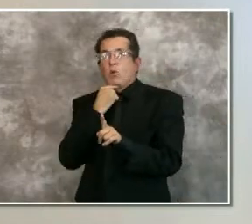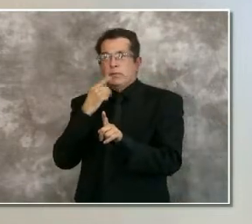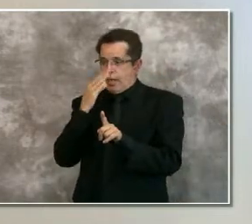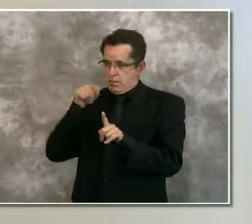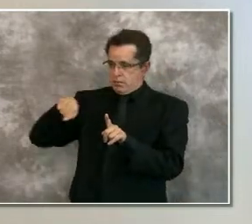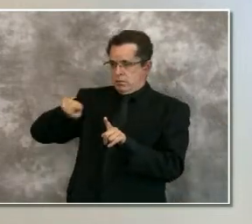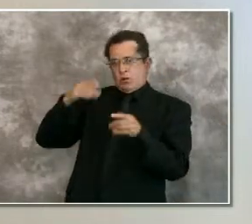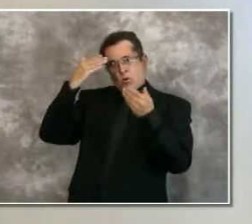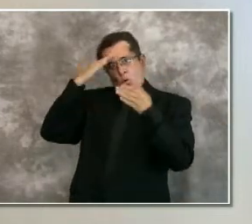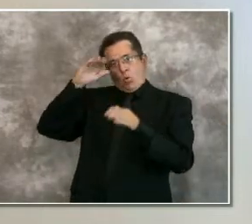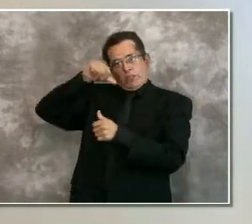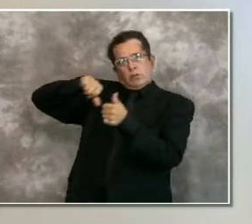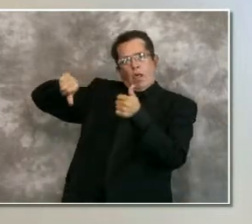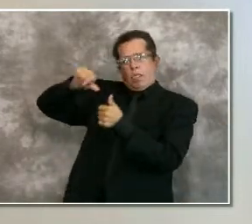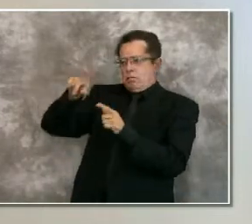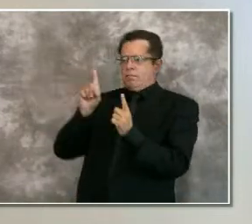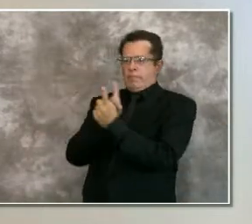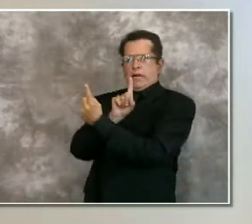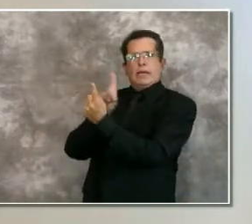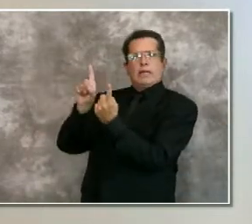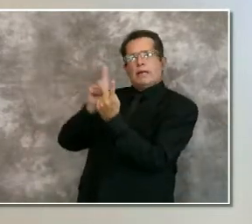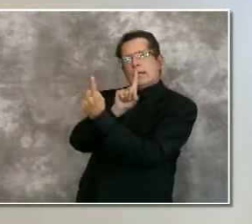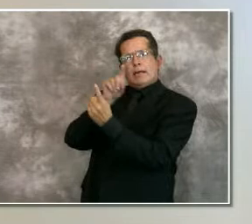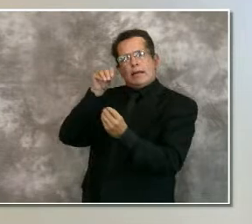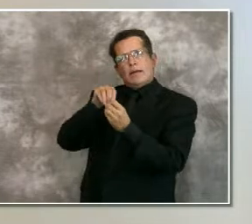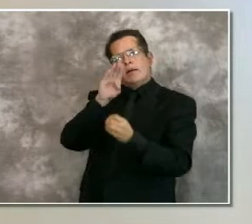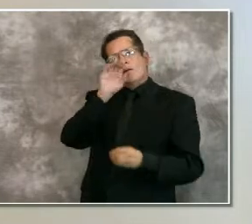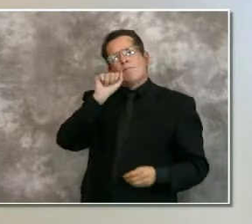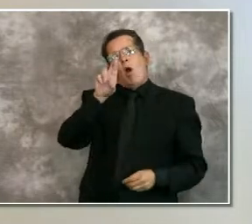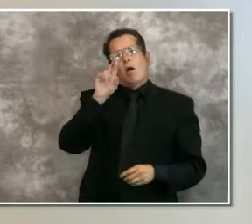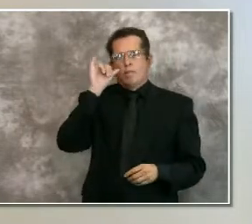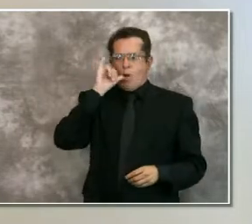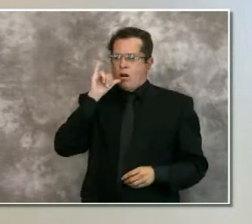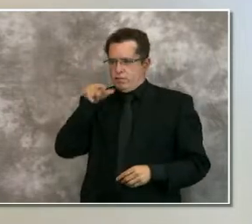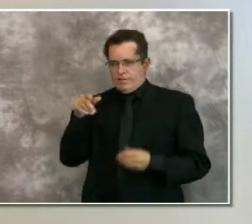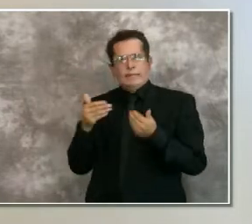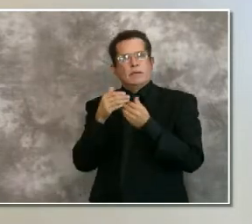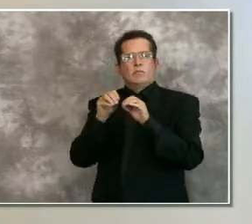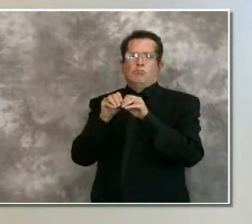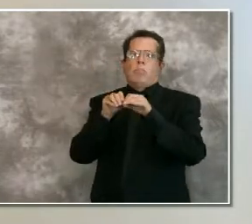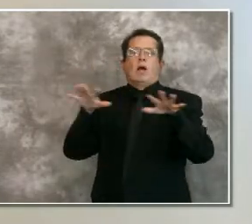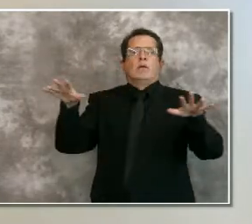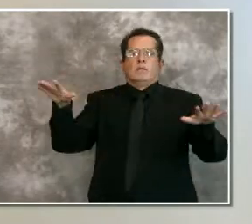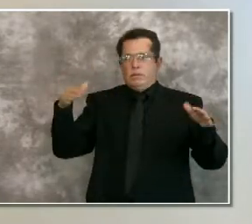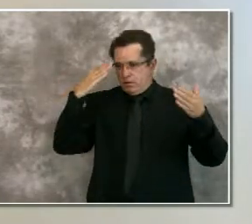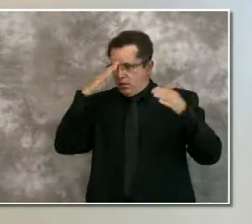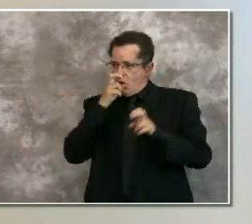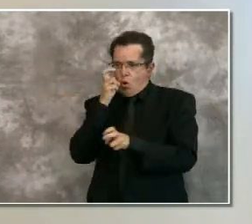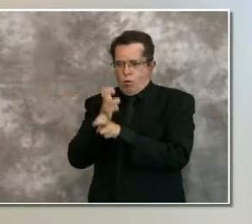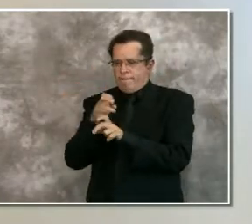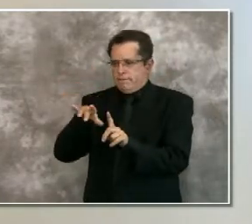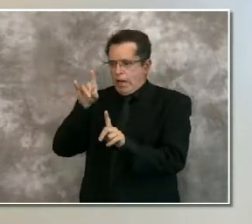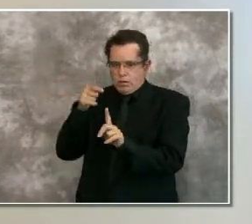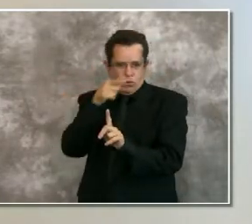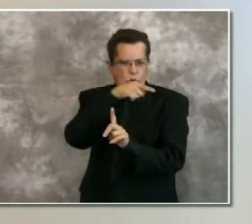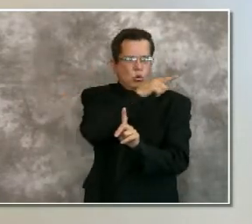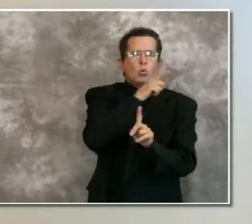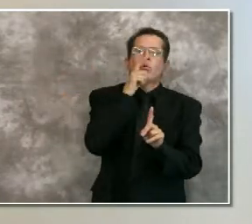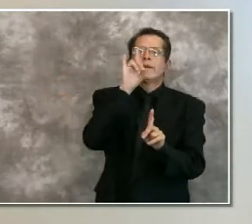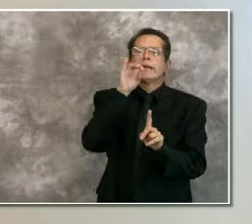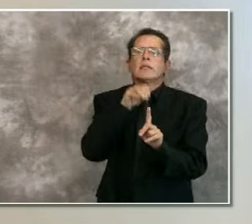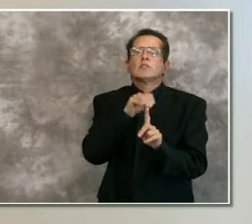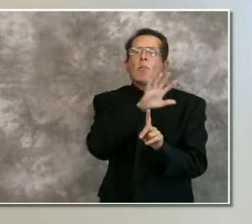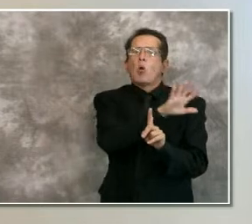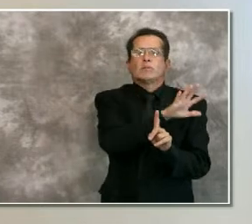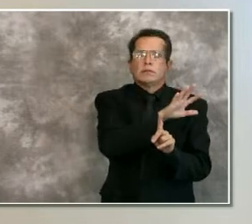other often congregate in bars, making it difficult to engage in thorough contact tracing about who may have been exposed. While San Diego